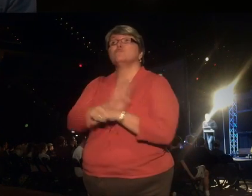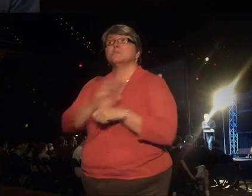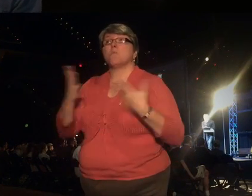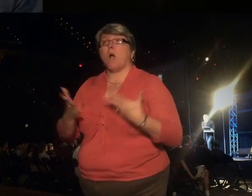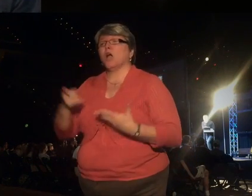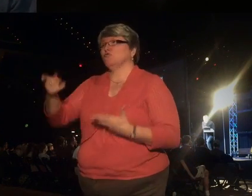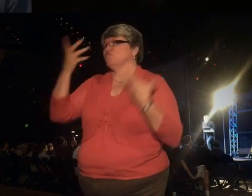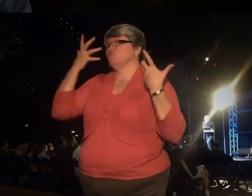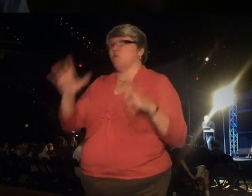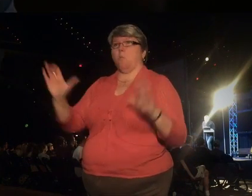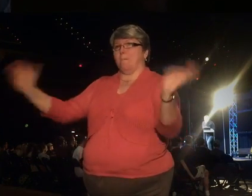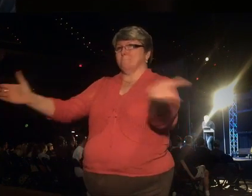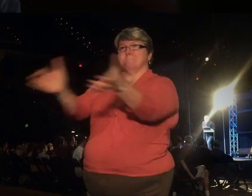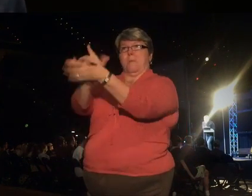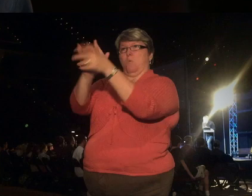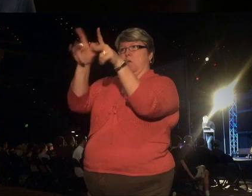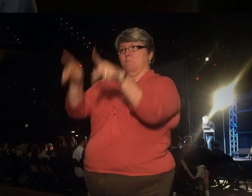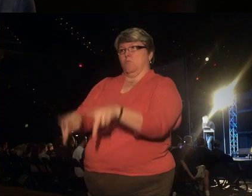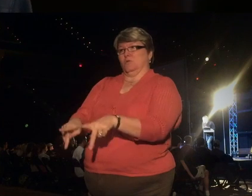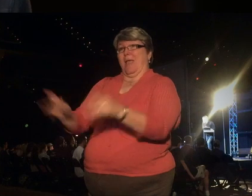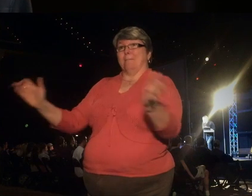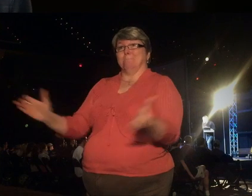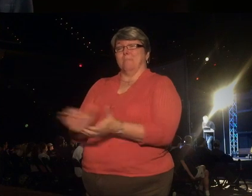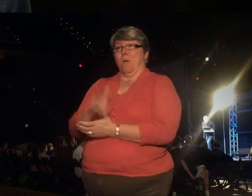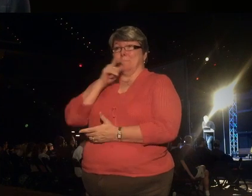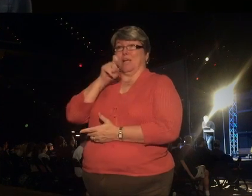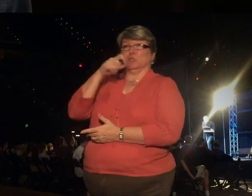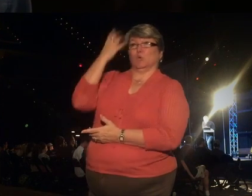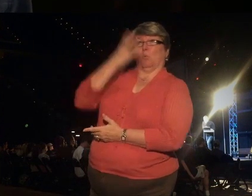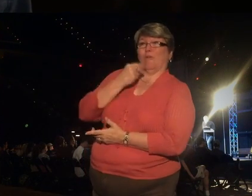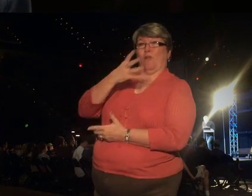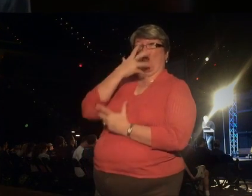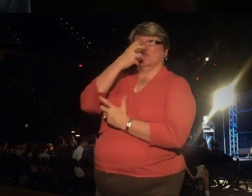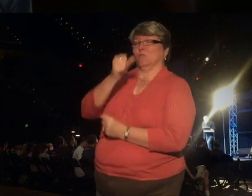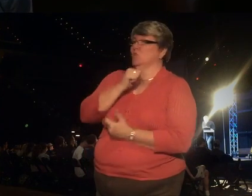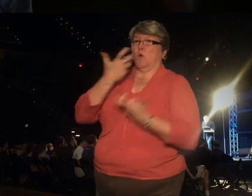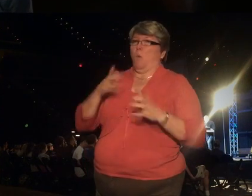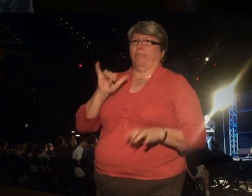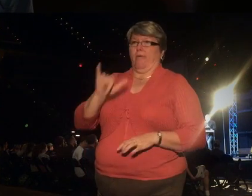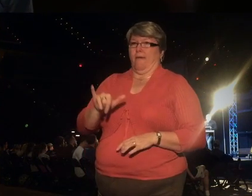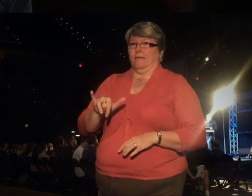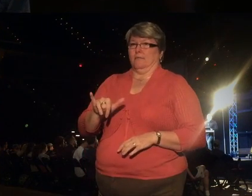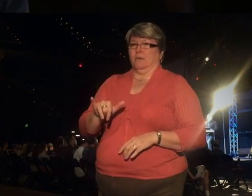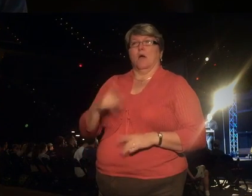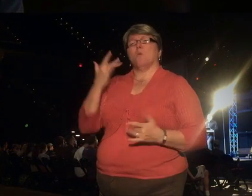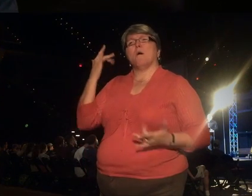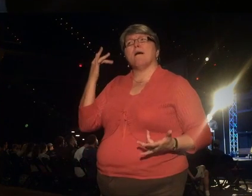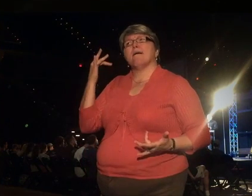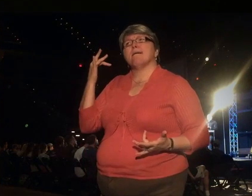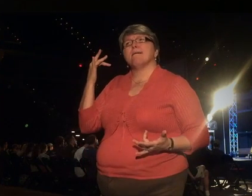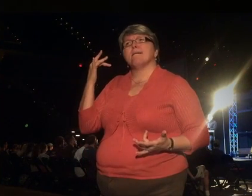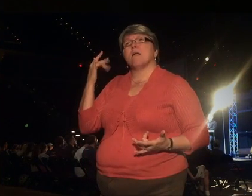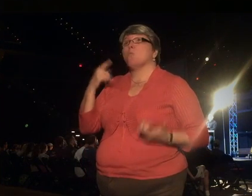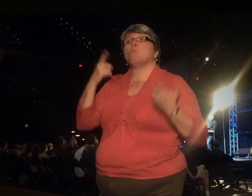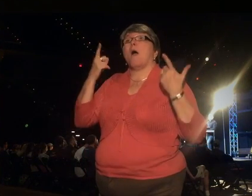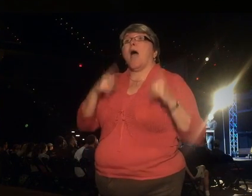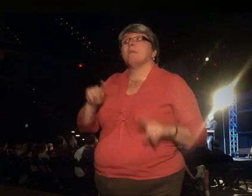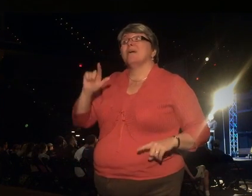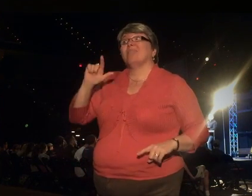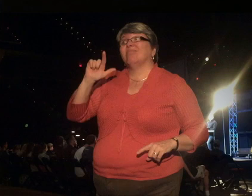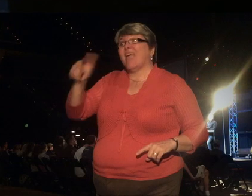You don't want to marry someone that marries you for that stuff. You don't want that, right? Because why? What